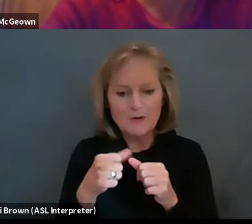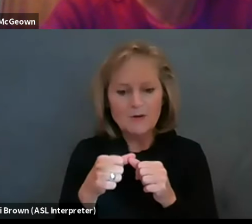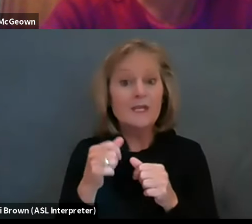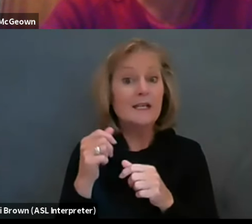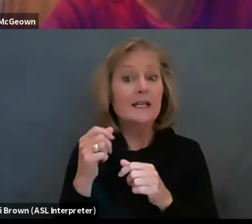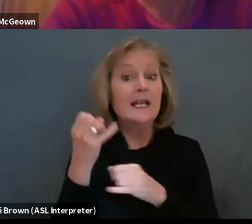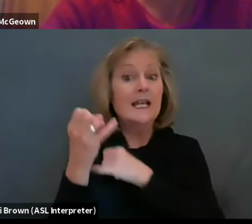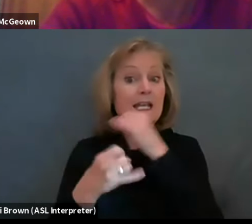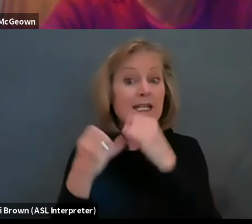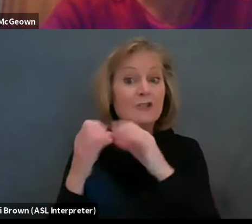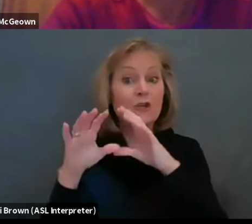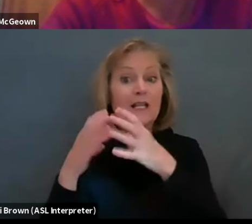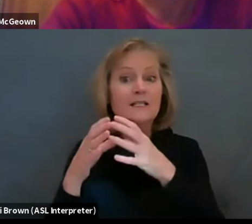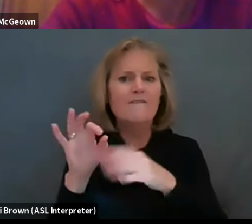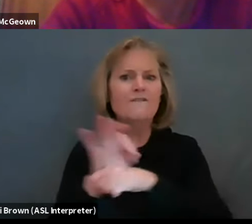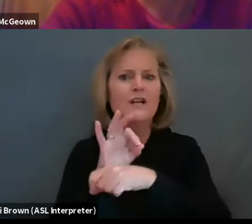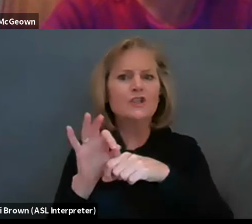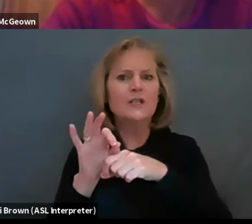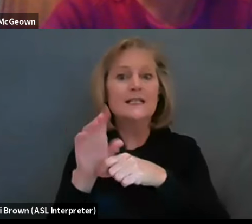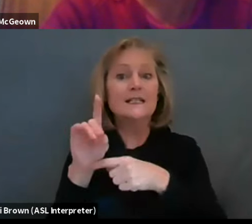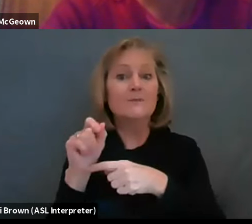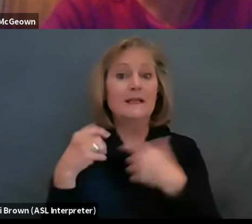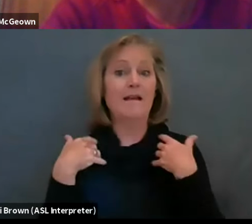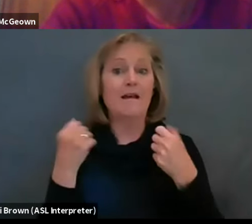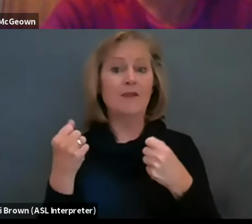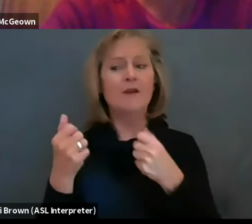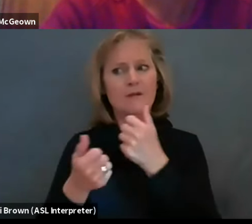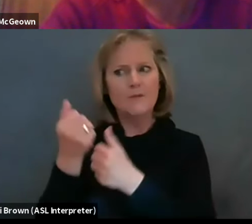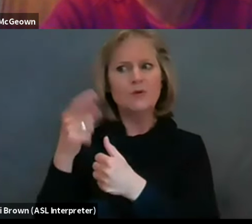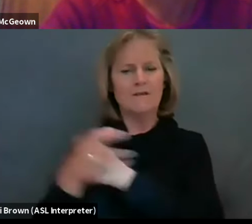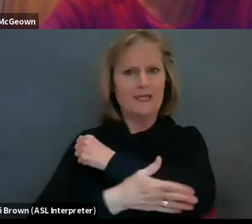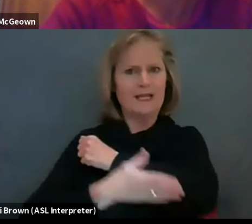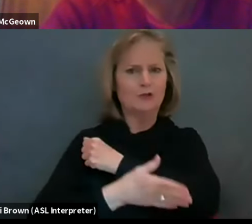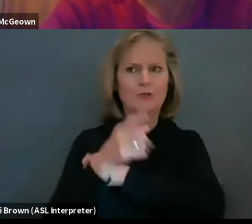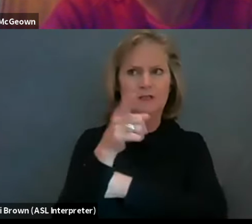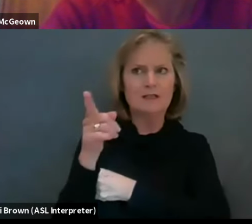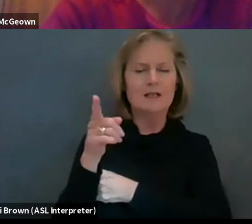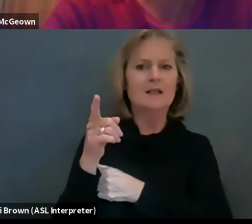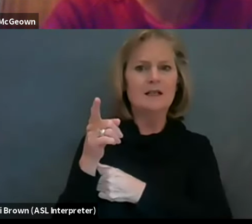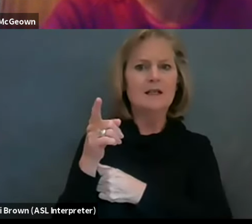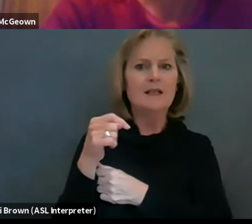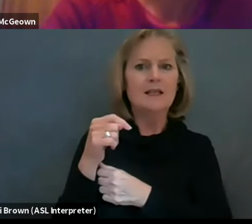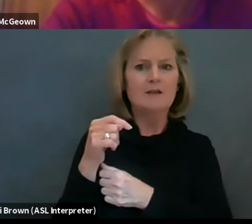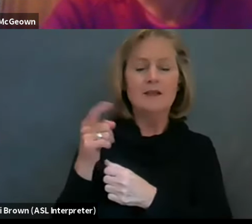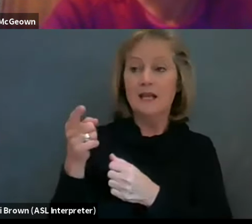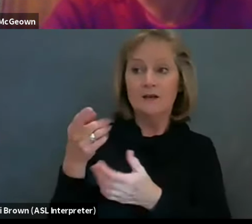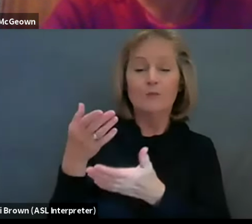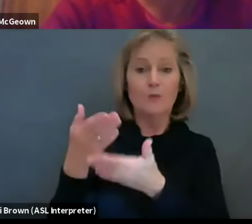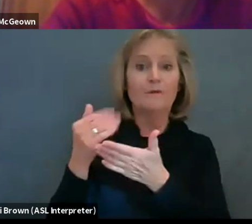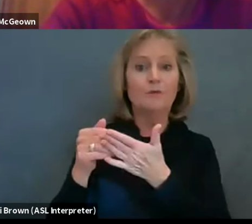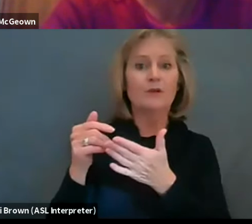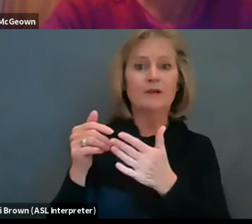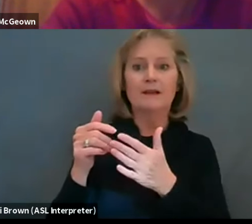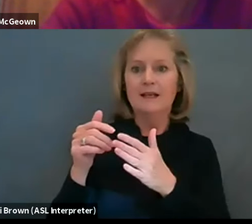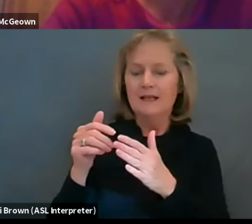International Classification of Functioning, Disability and Health, where most of the countries, WHO member states approved, where helps